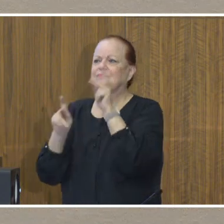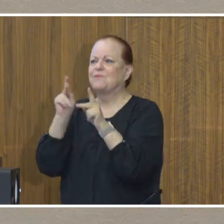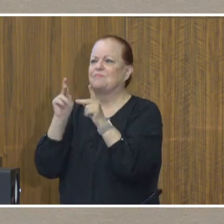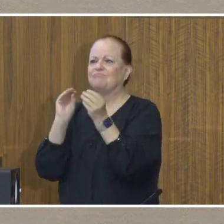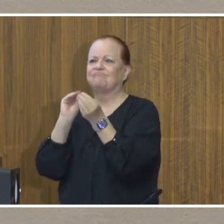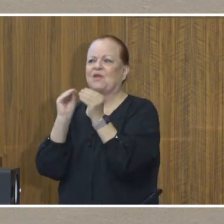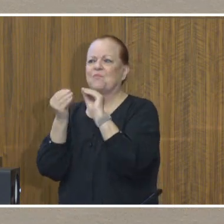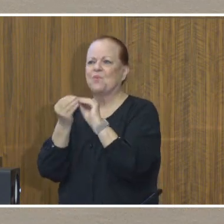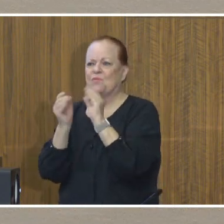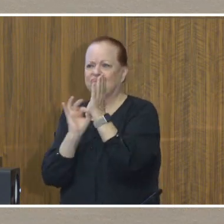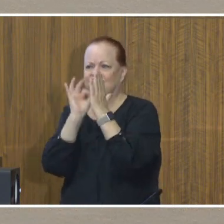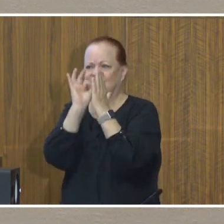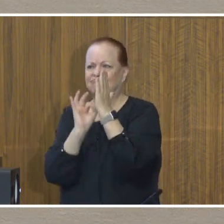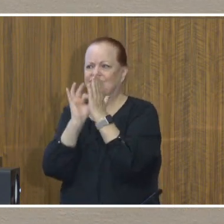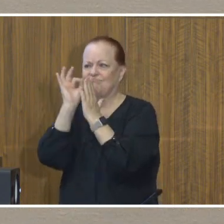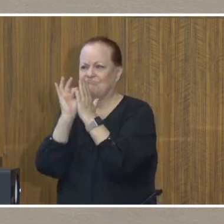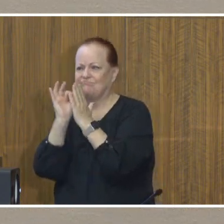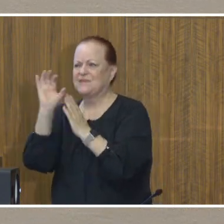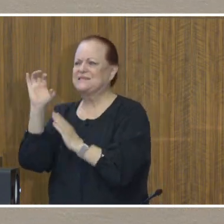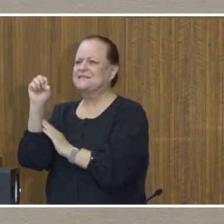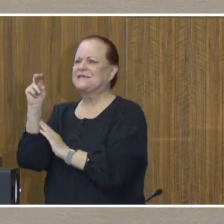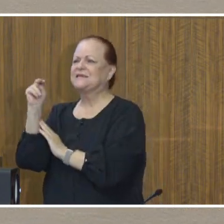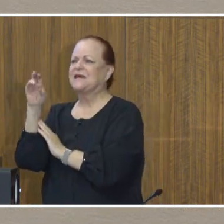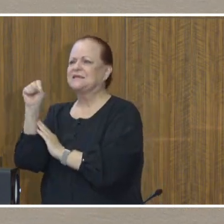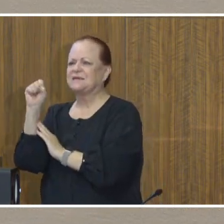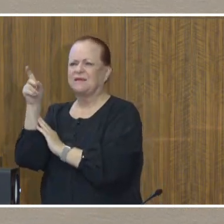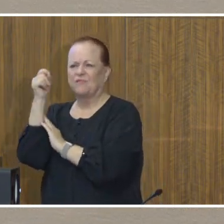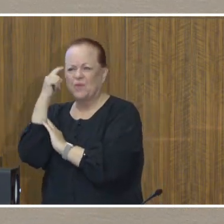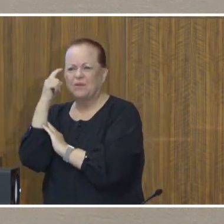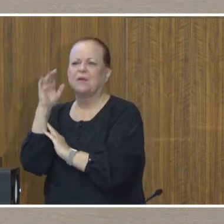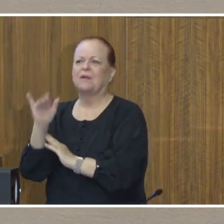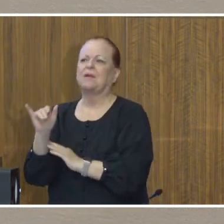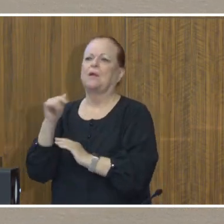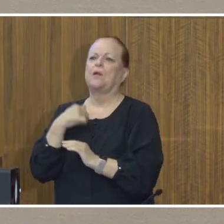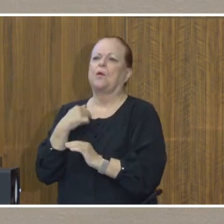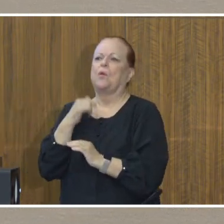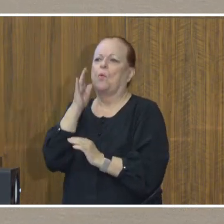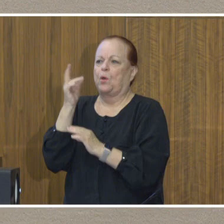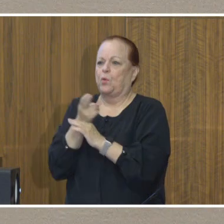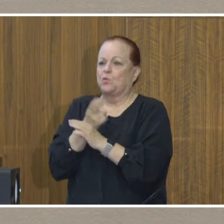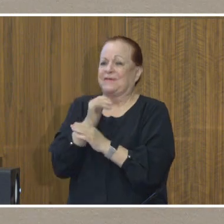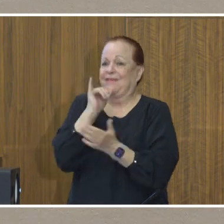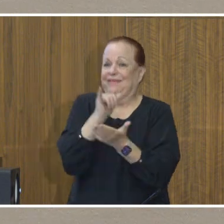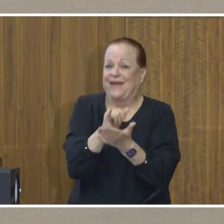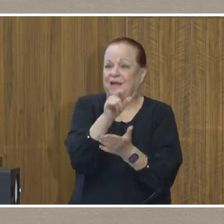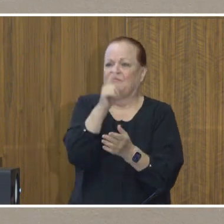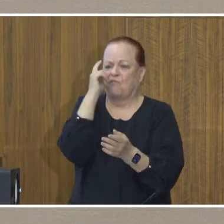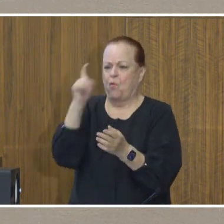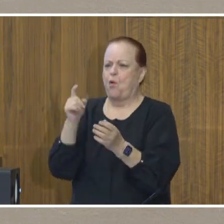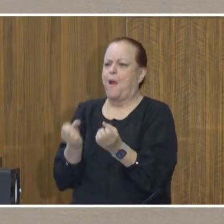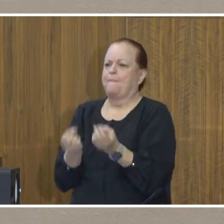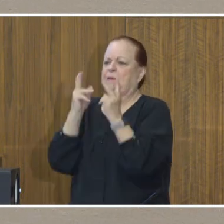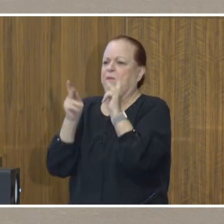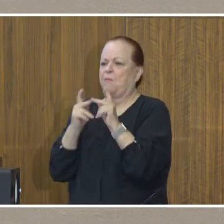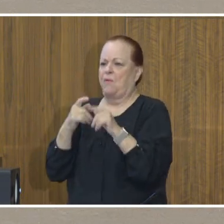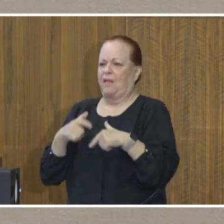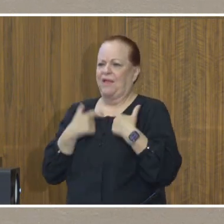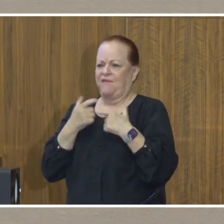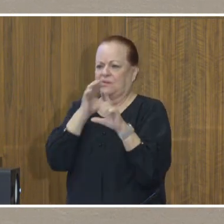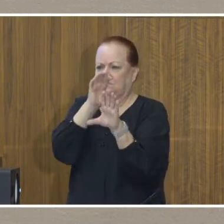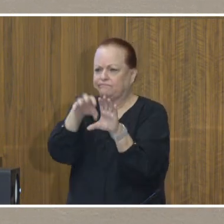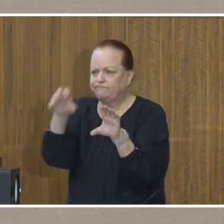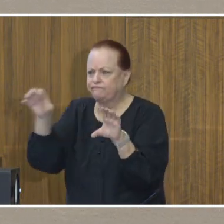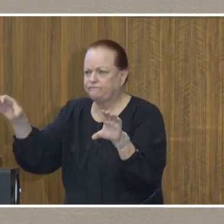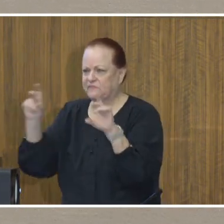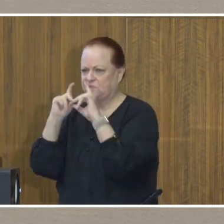been now made available, I think today, and we're going to be starting to drill down on that data over the next month. And this process